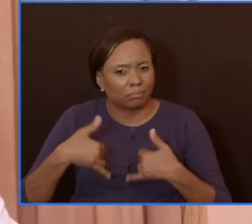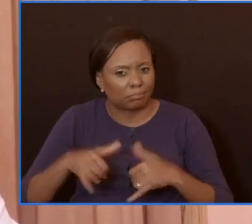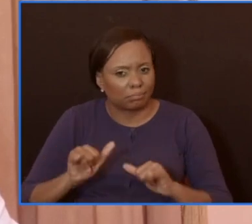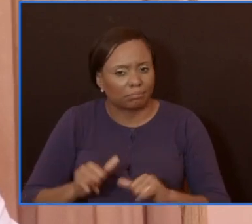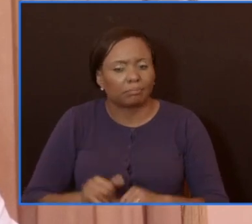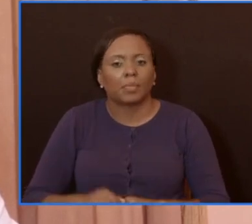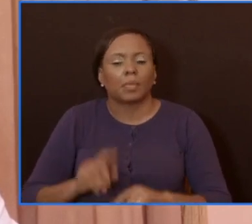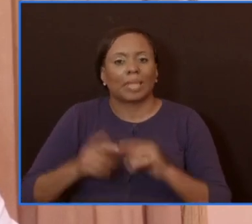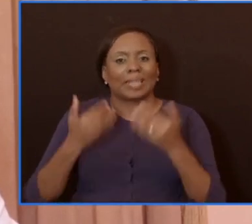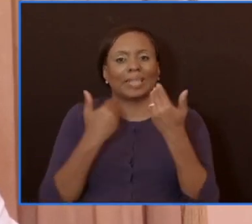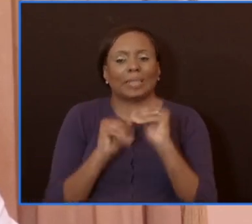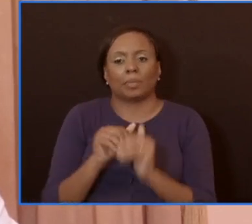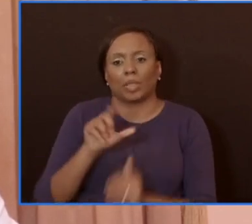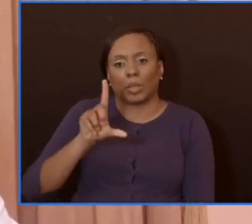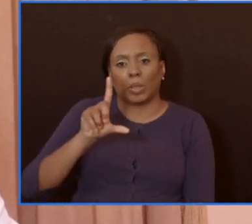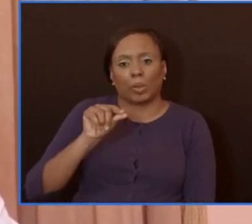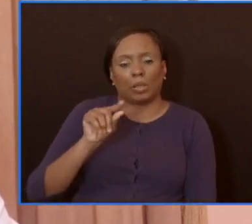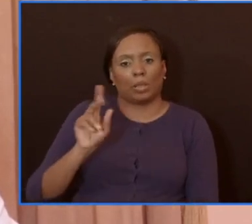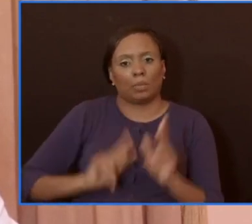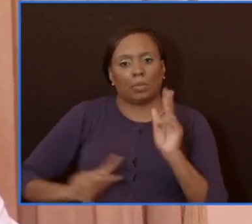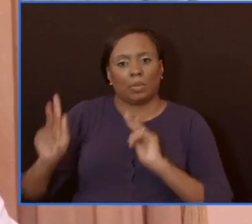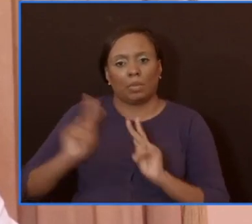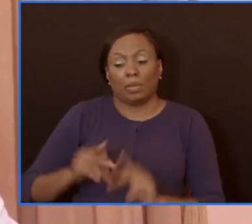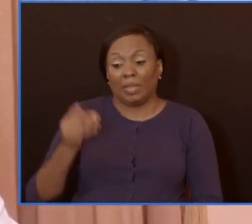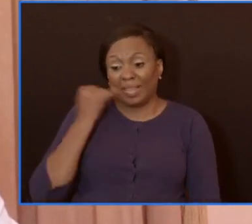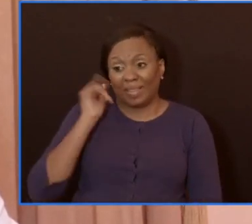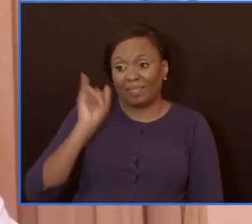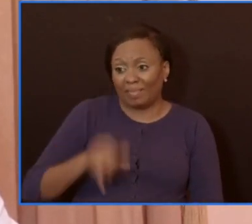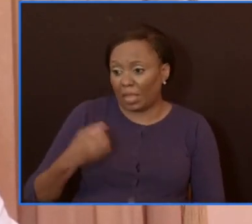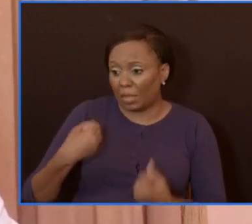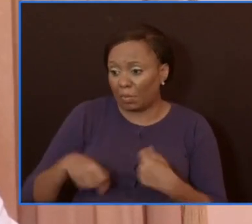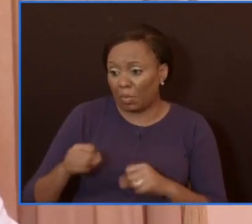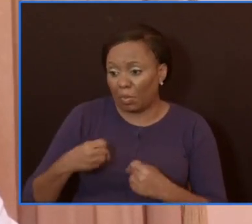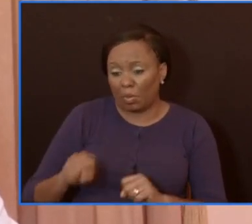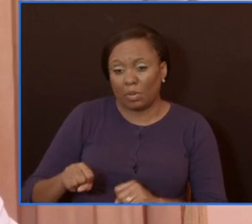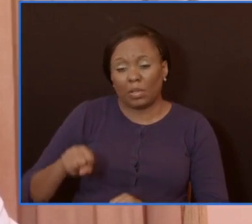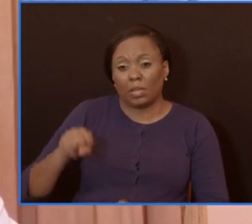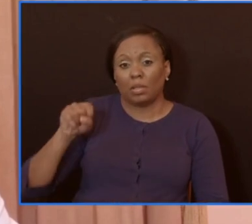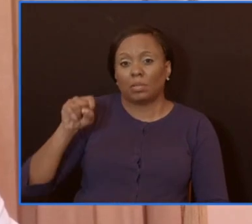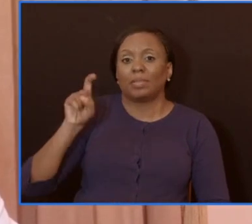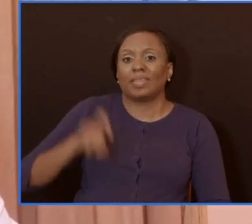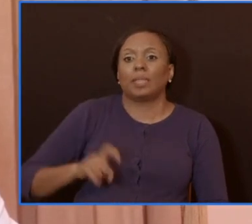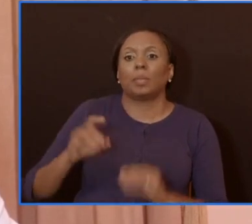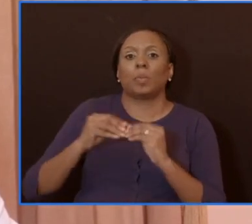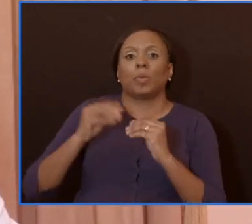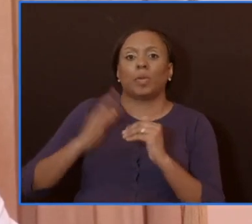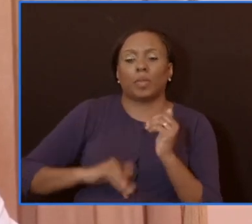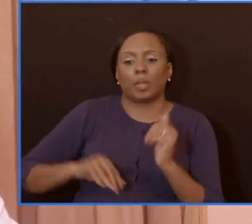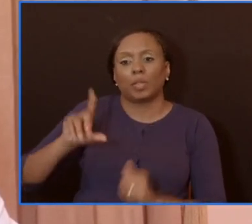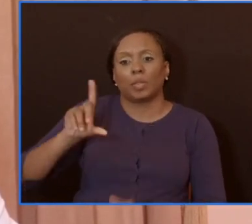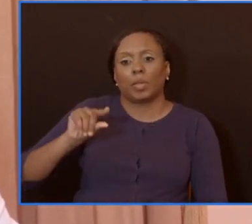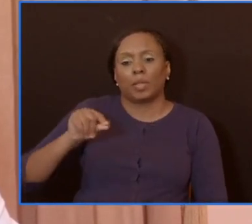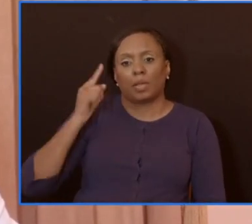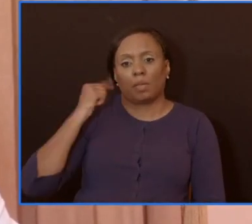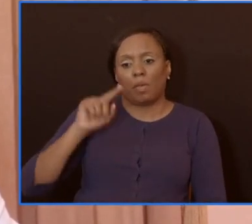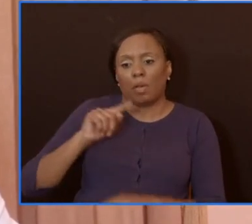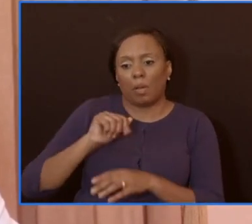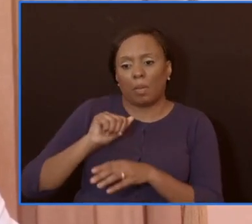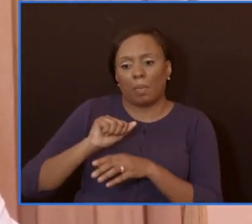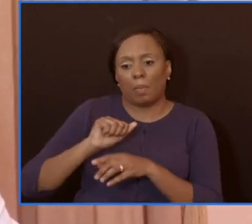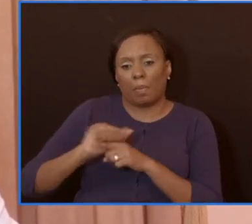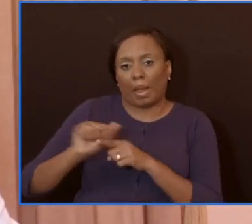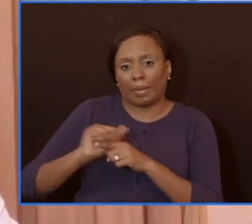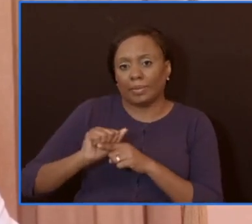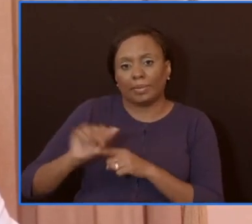but in the instance where that particular sport requires more than 20, like with cricket, for games or practice,